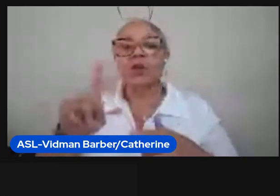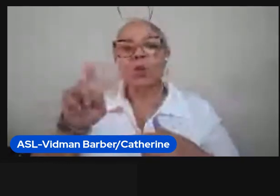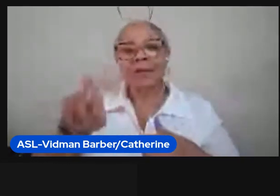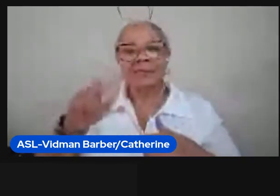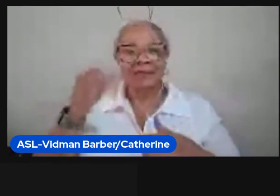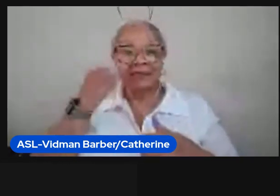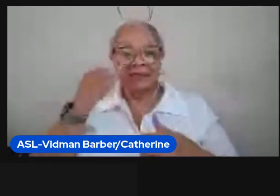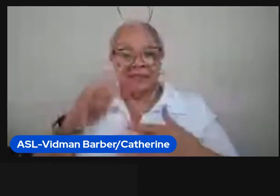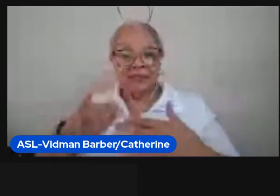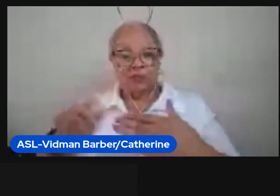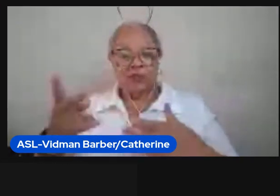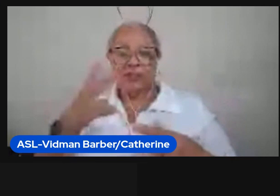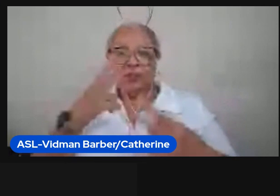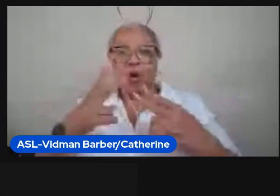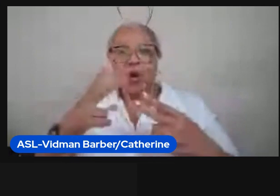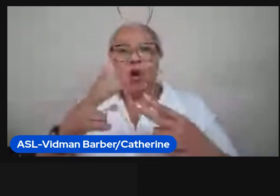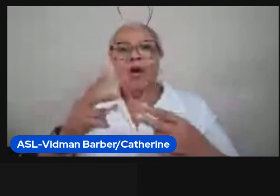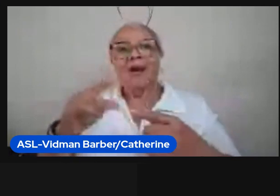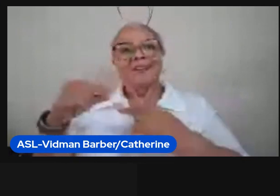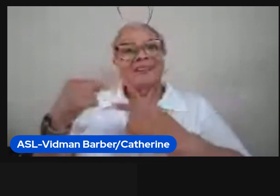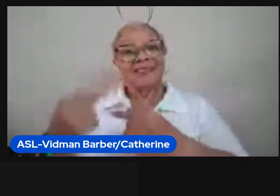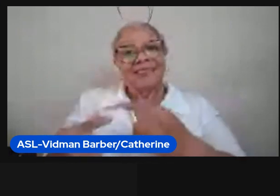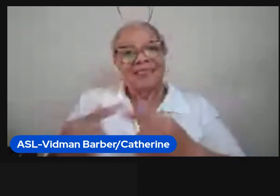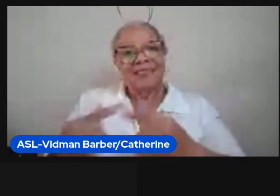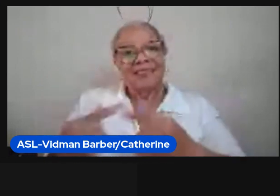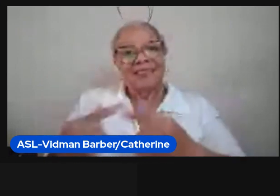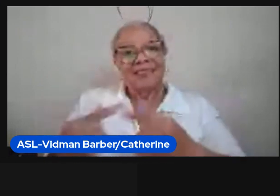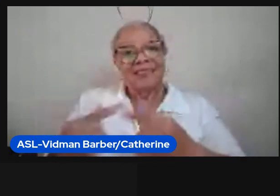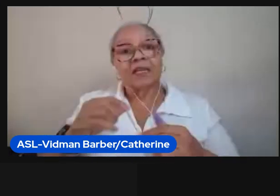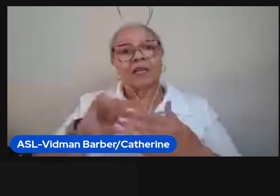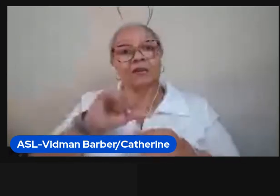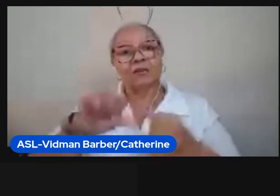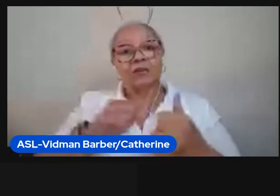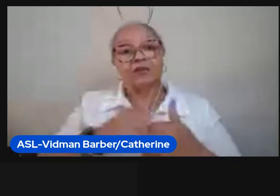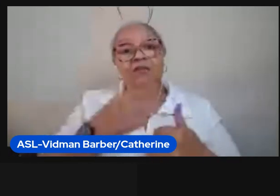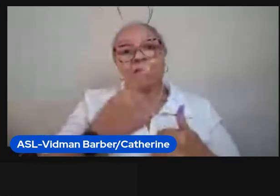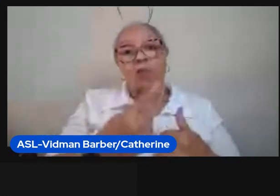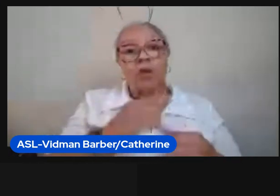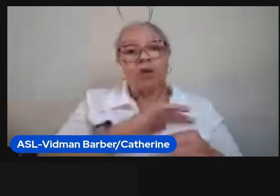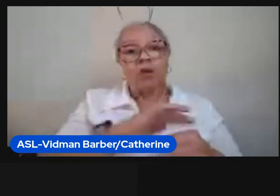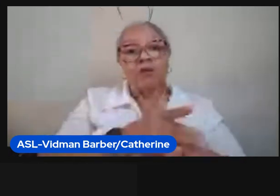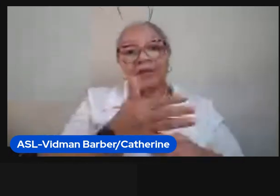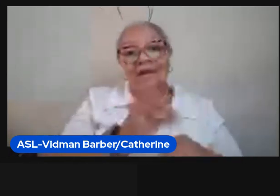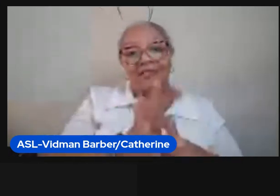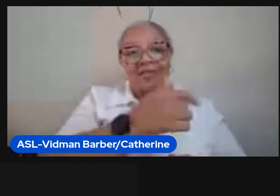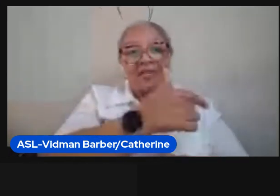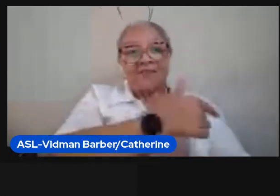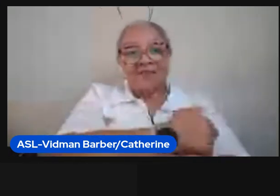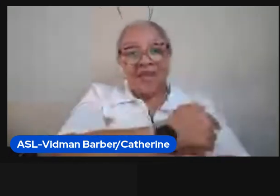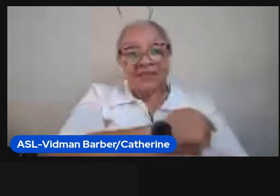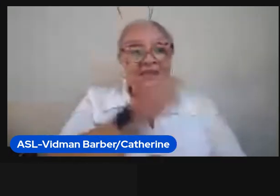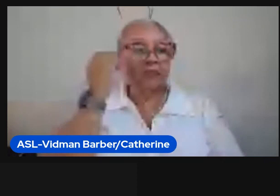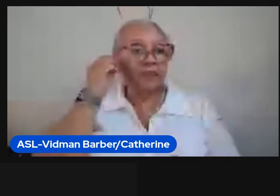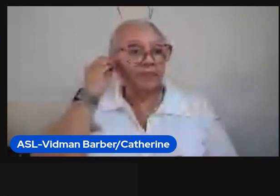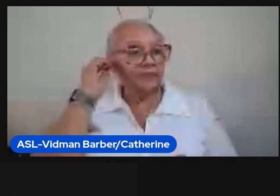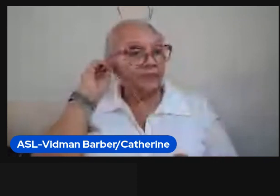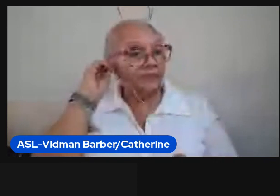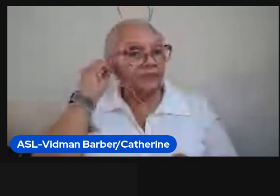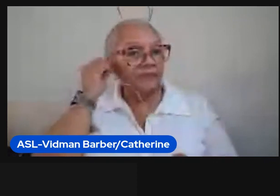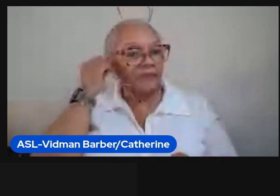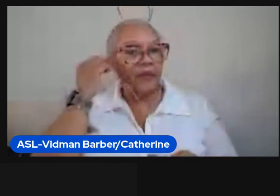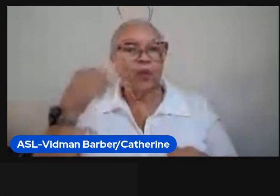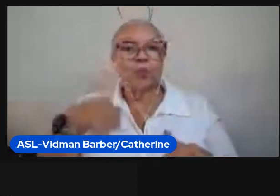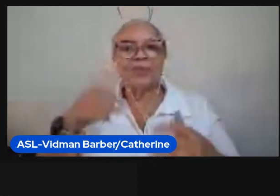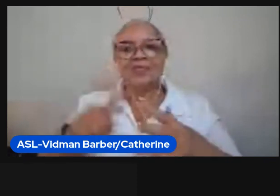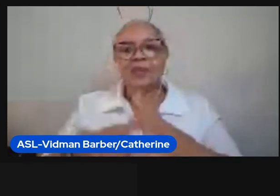genetic association for one particular COVID-19 vaccine or for multiple COVID-19 vaccines. So we started in the discovery phase.